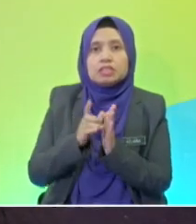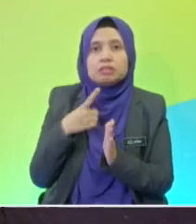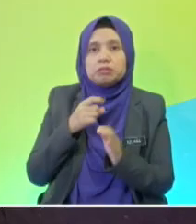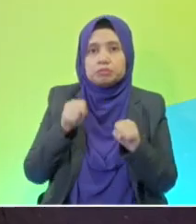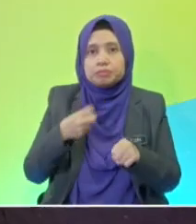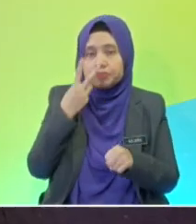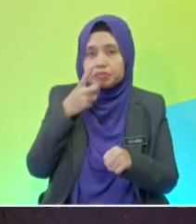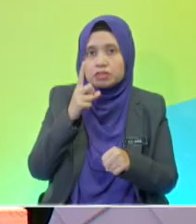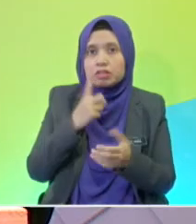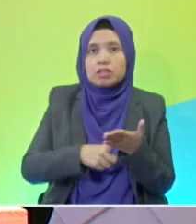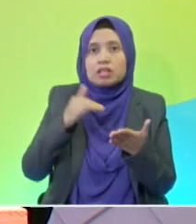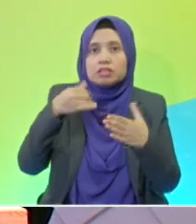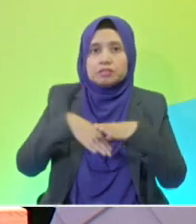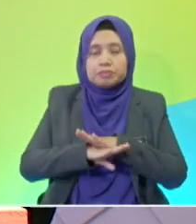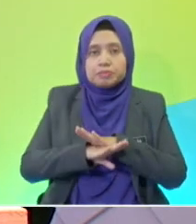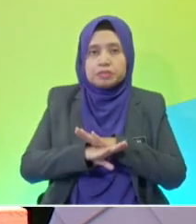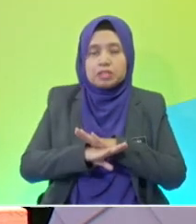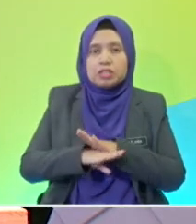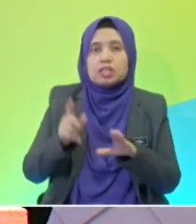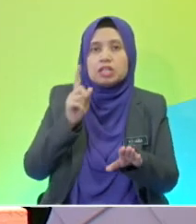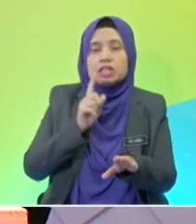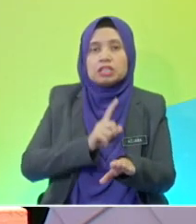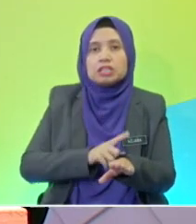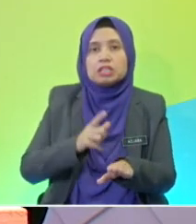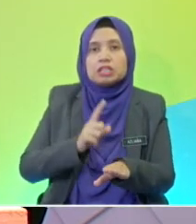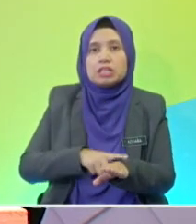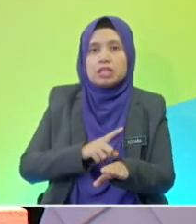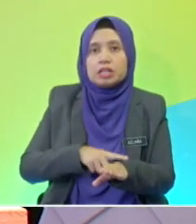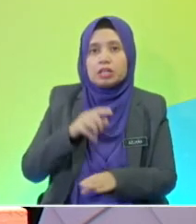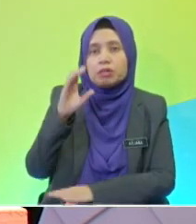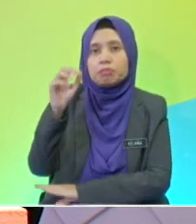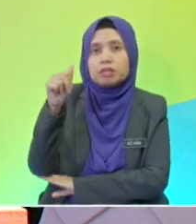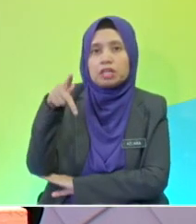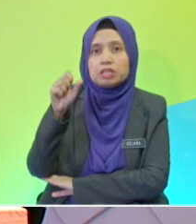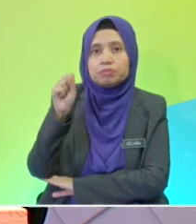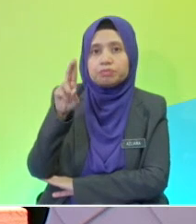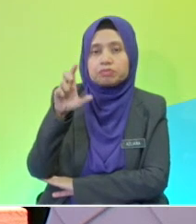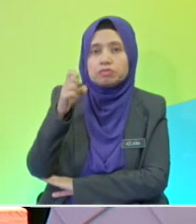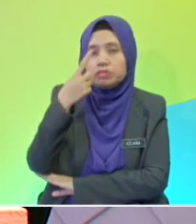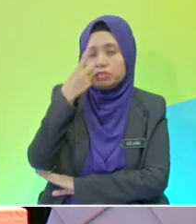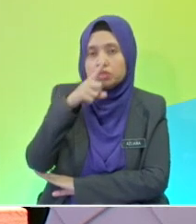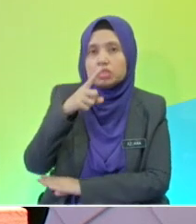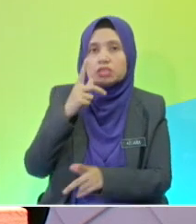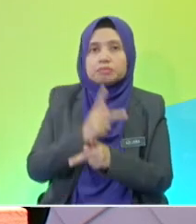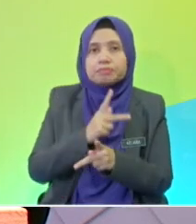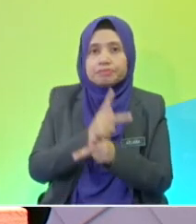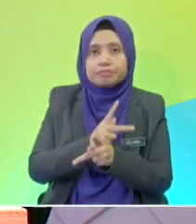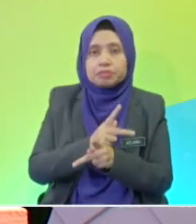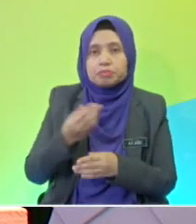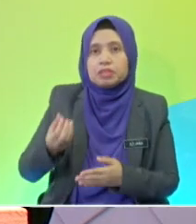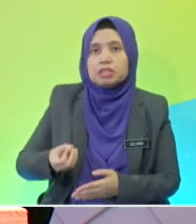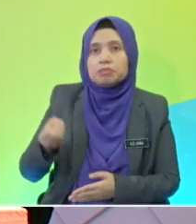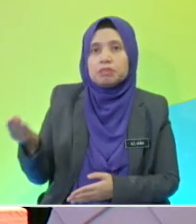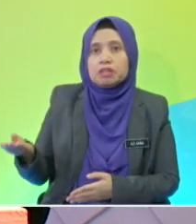perspective of education, a time capsule is for children and can be understood as a way of keeping objects. Okay,